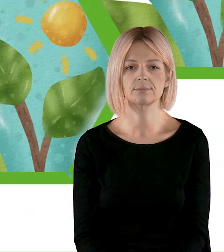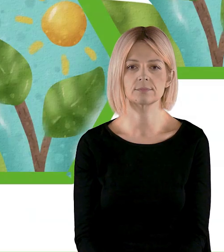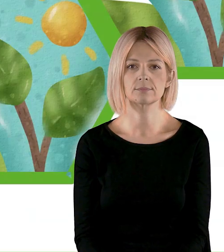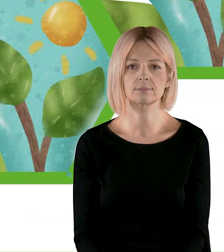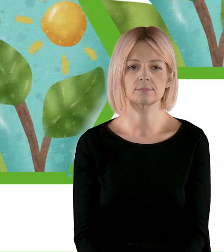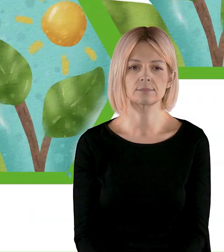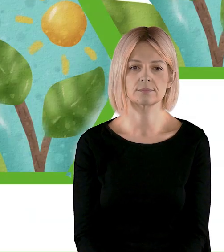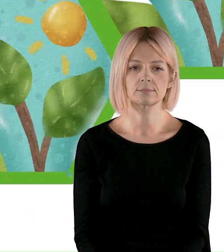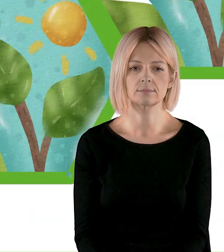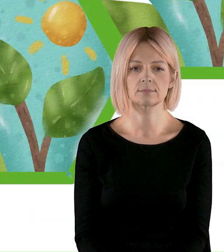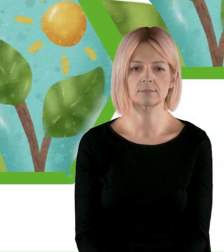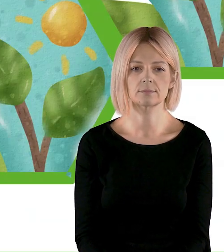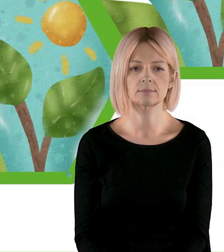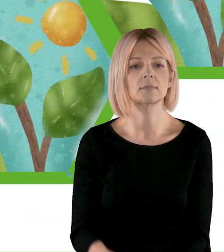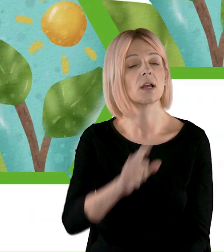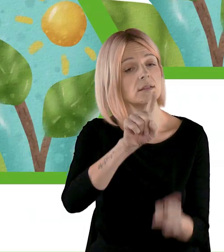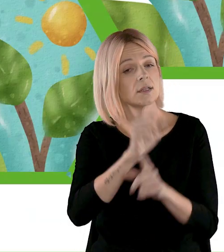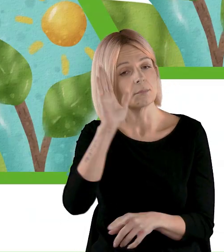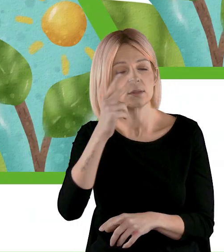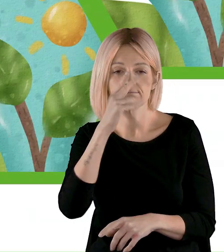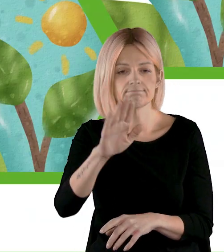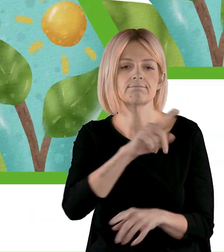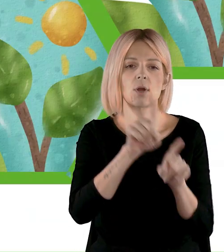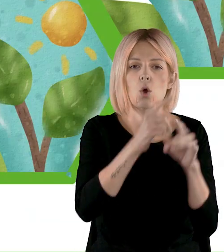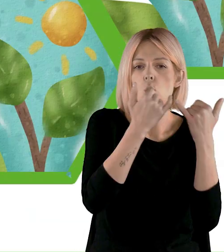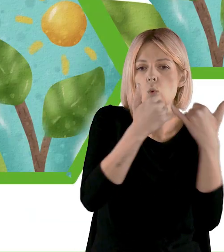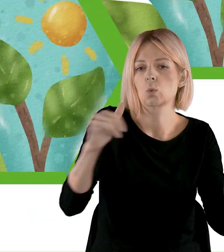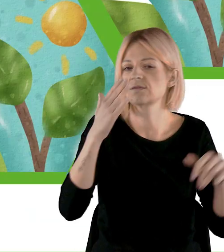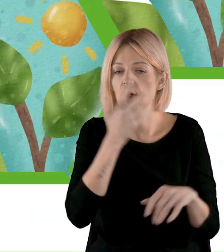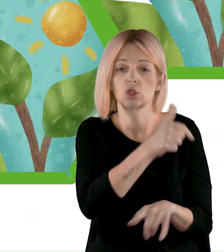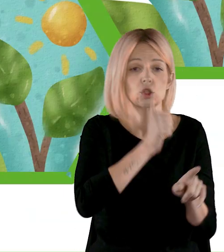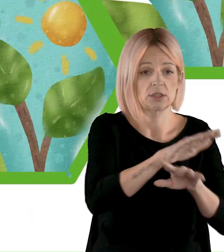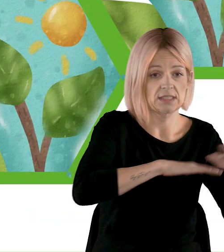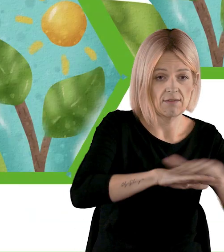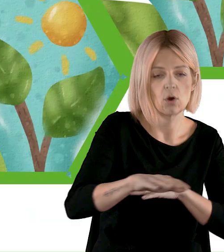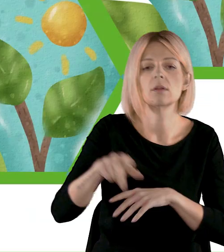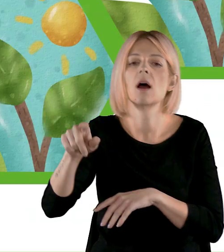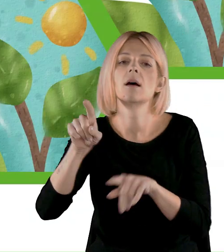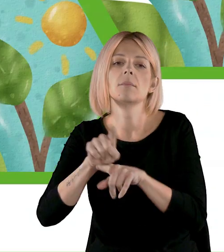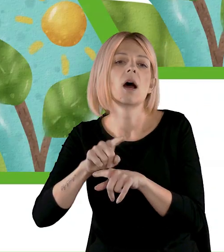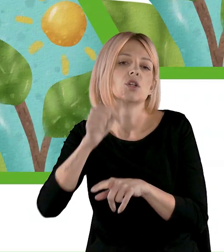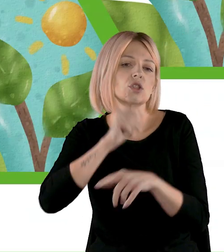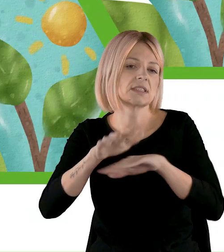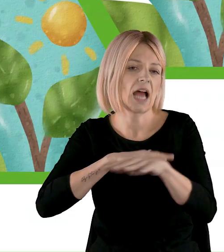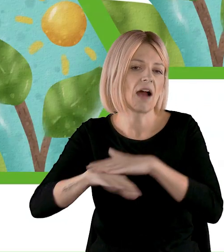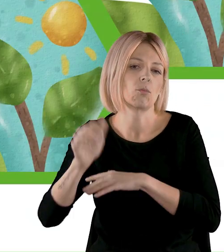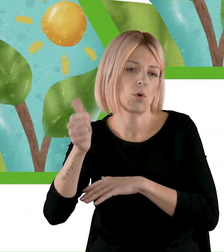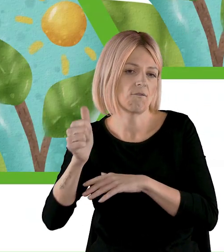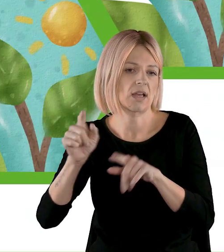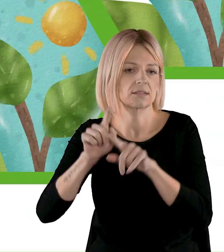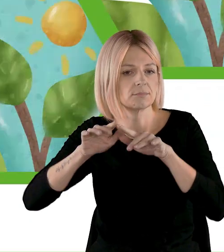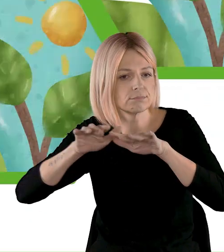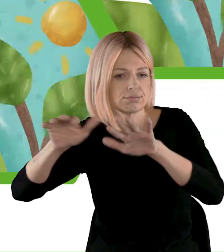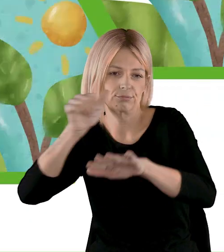professions. We'll see green skills in our daily life. And lastly, we'll see 3 key green